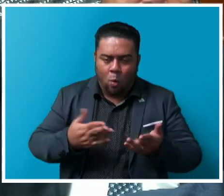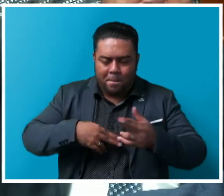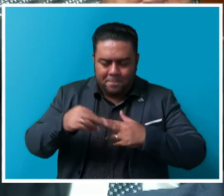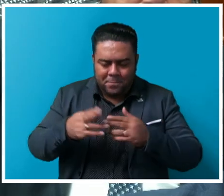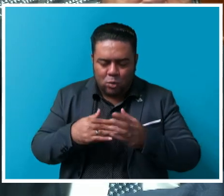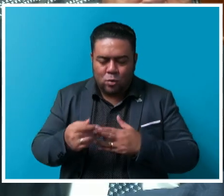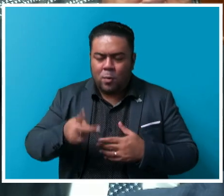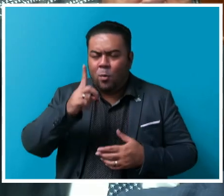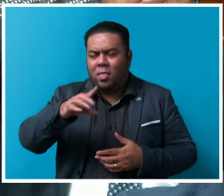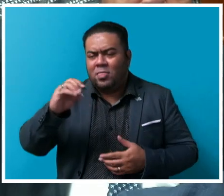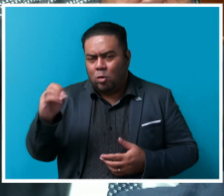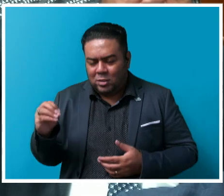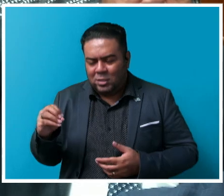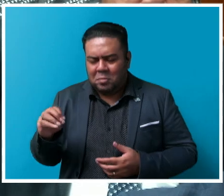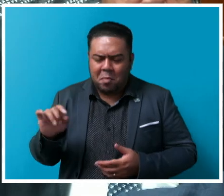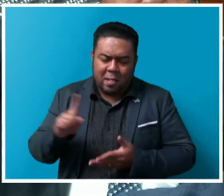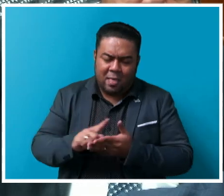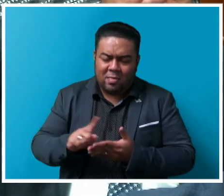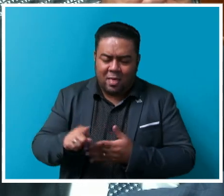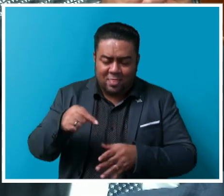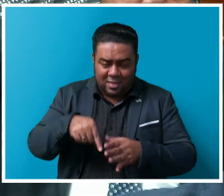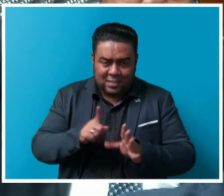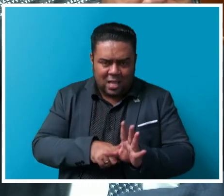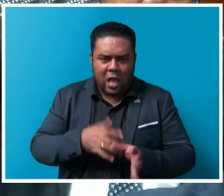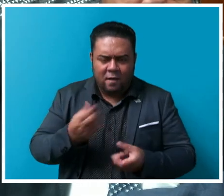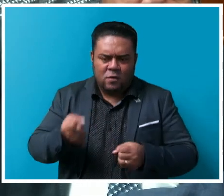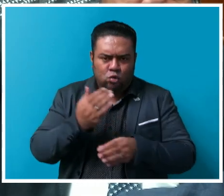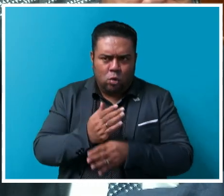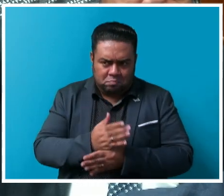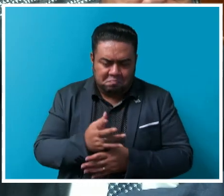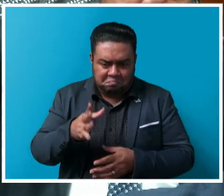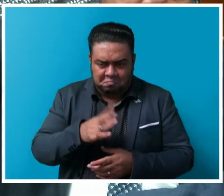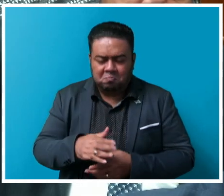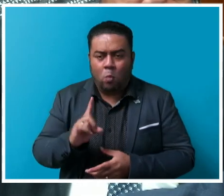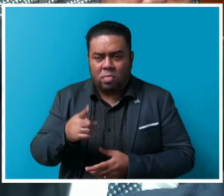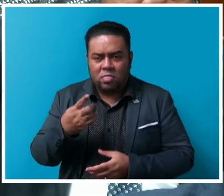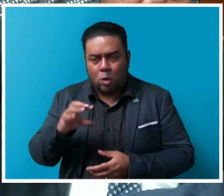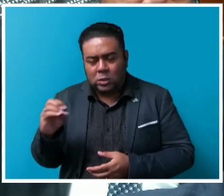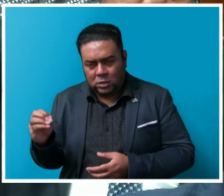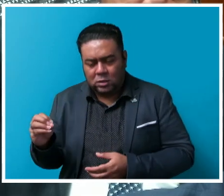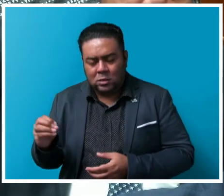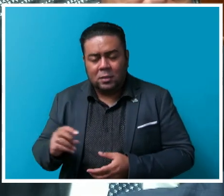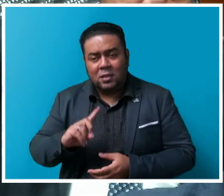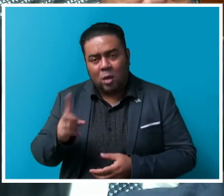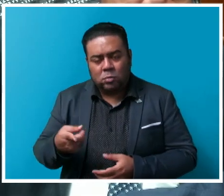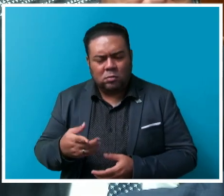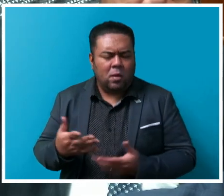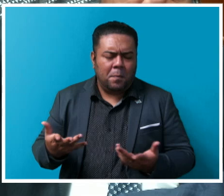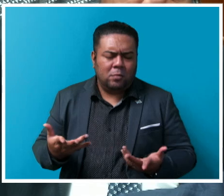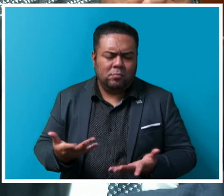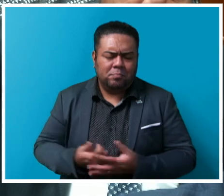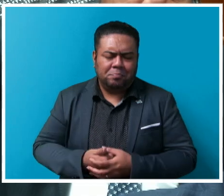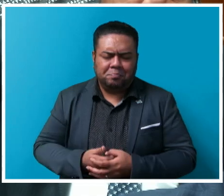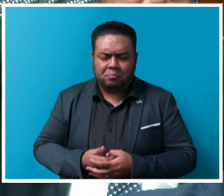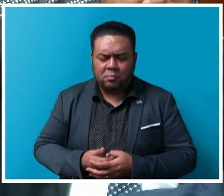at 1,000 later this year. At least 2 to 3 hotels will come online this year, additional. Total